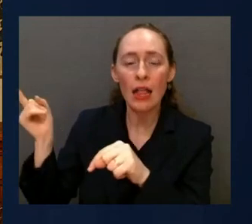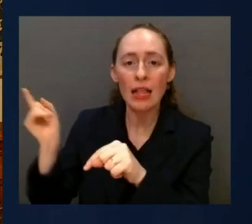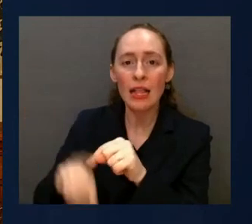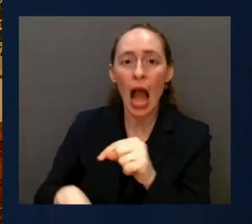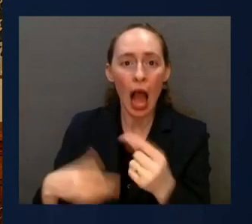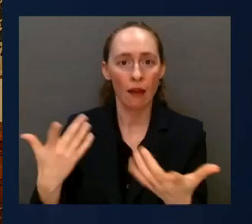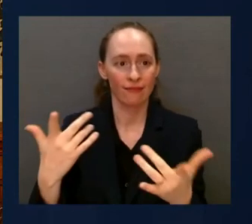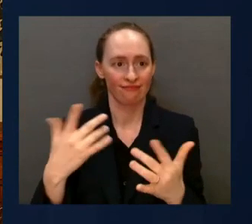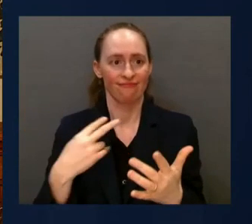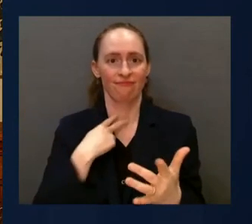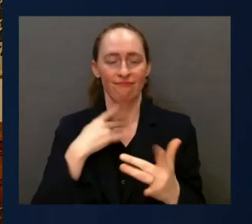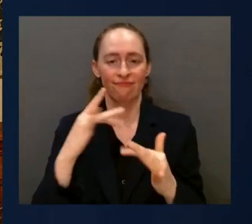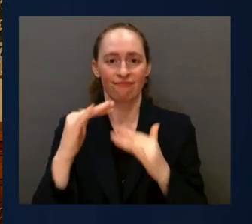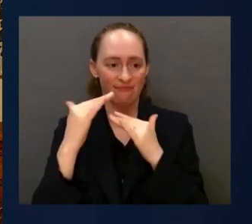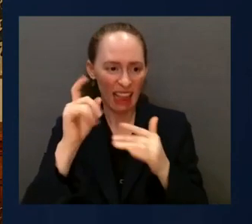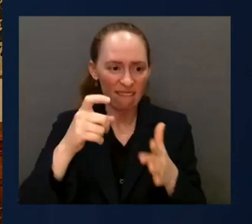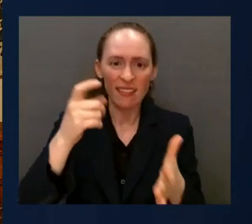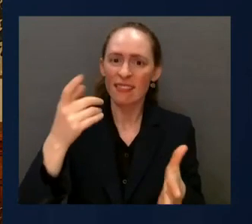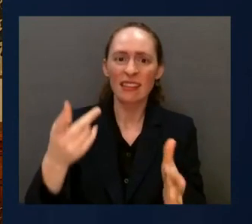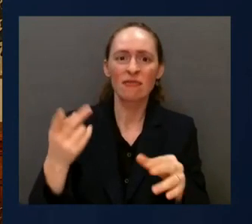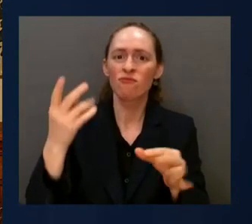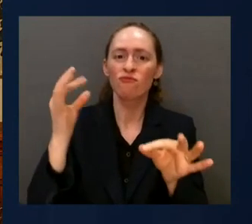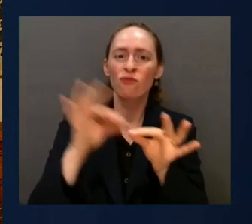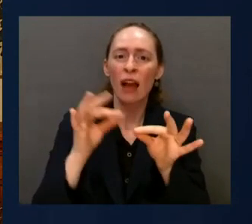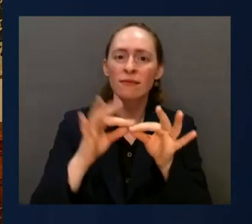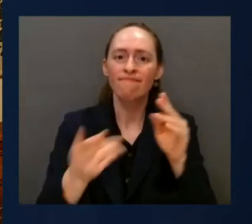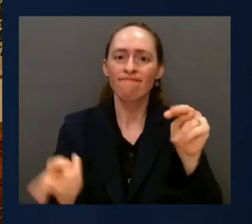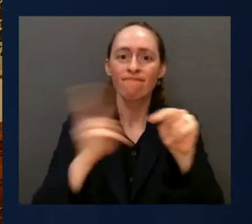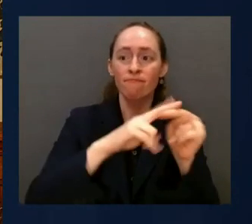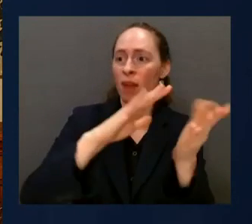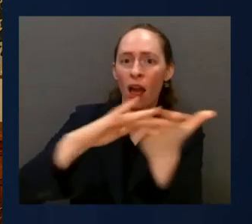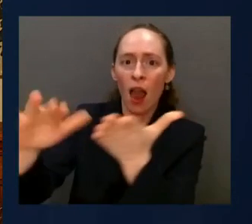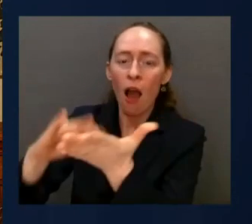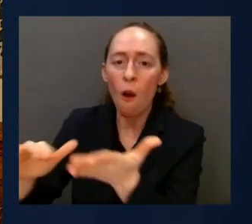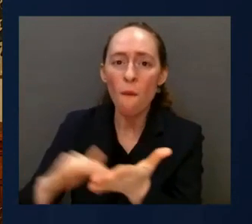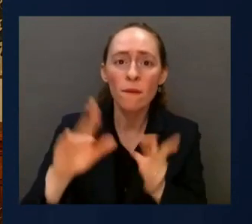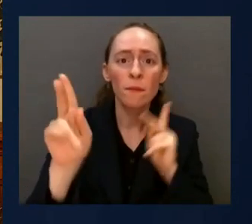cell phones. We can never let that happen again.